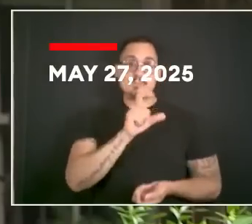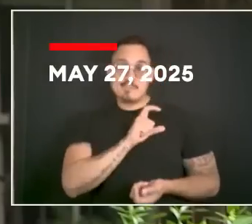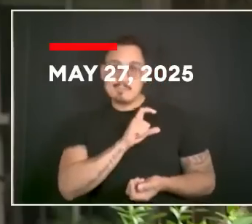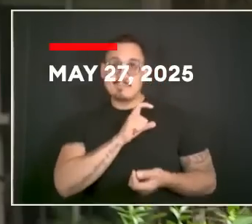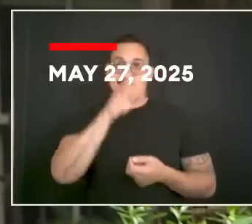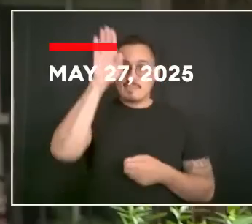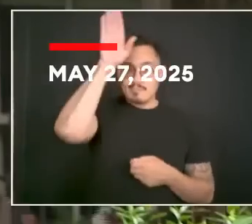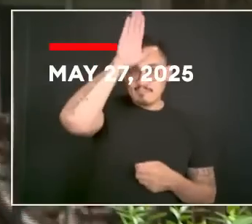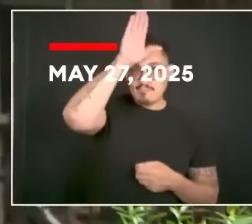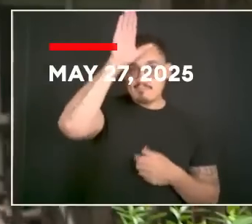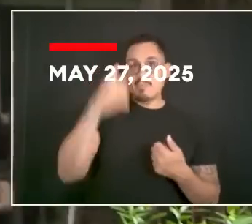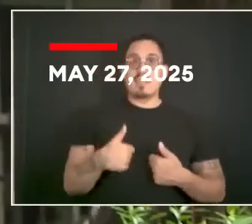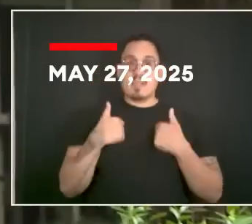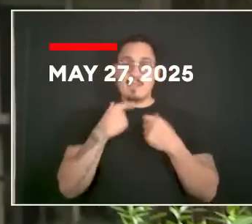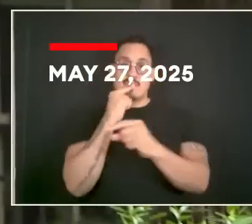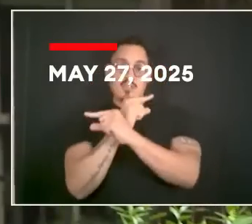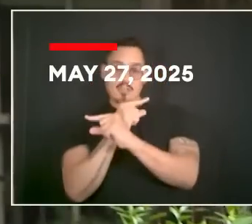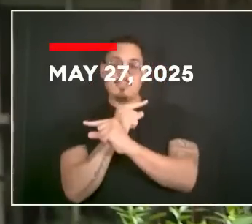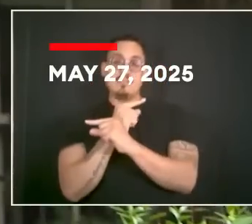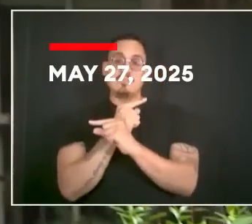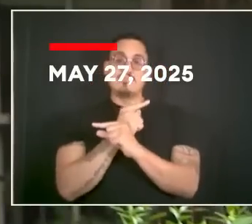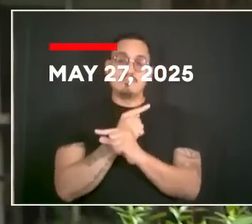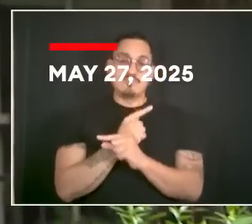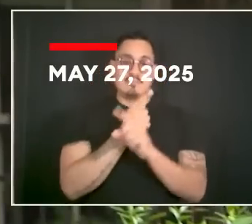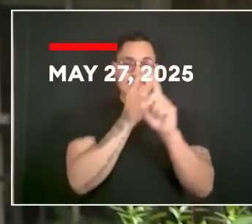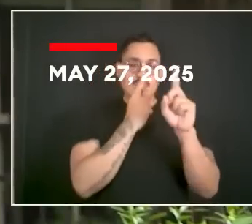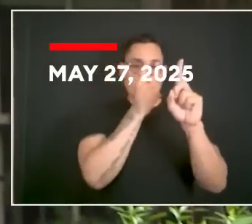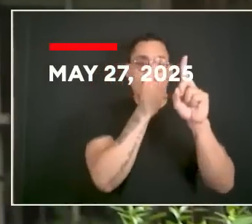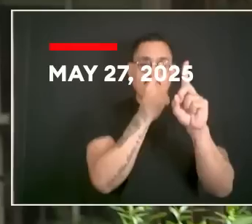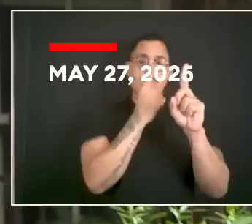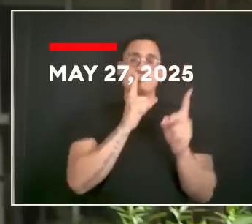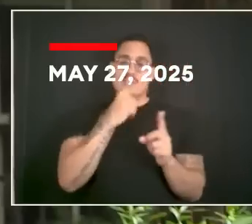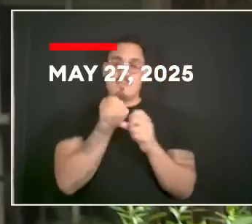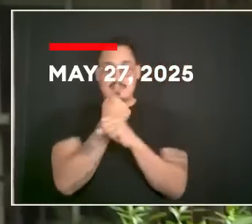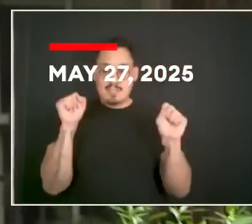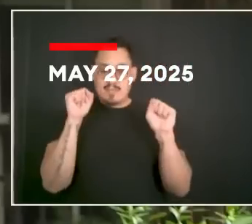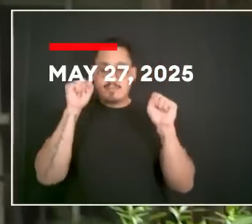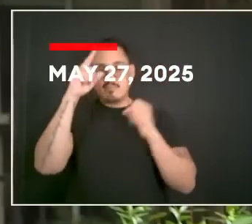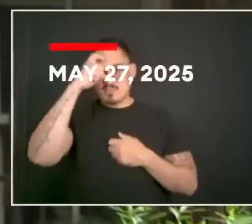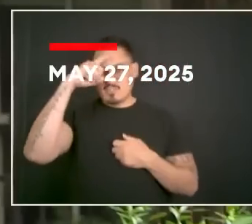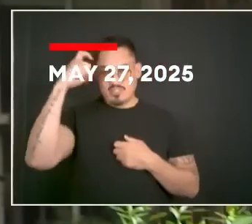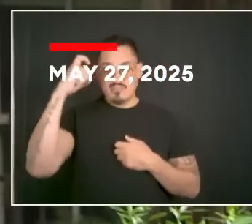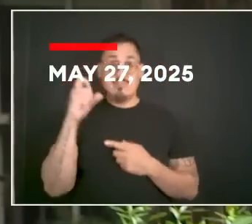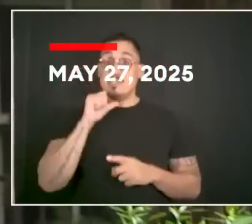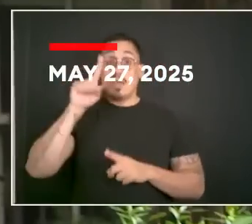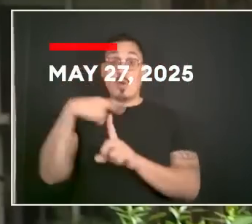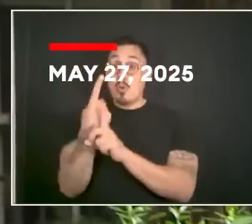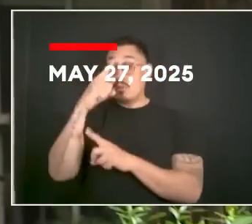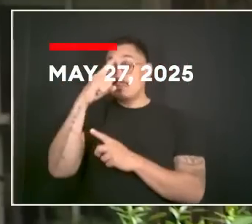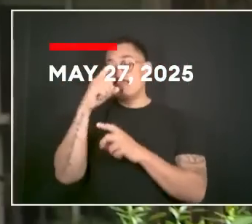lifeguards. The goal is really to have a safe summer, and not only safety from violence,